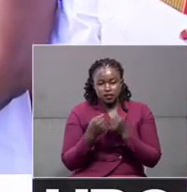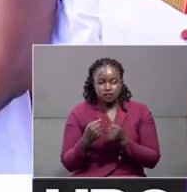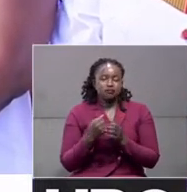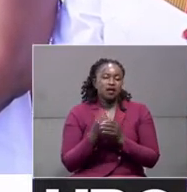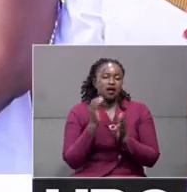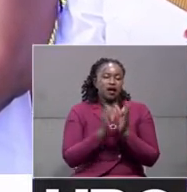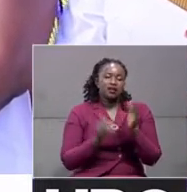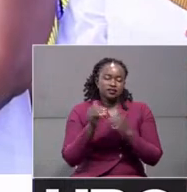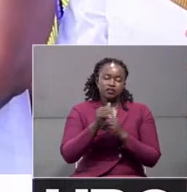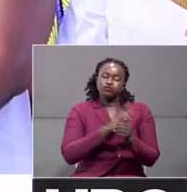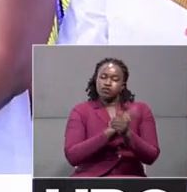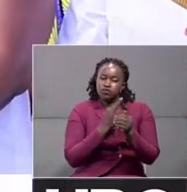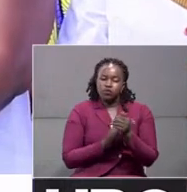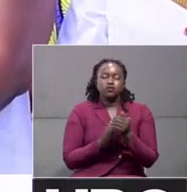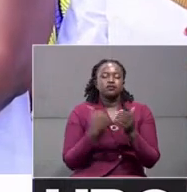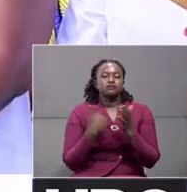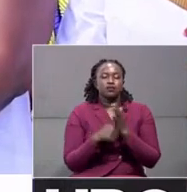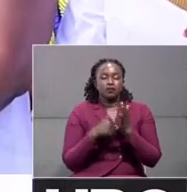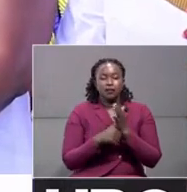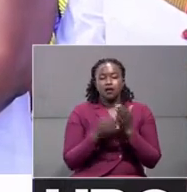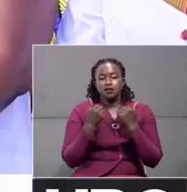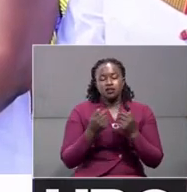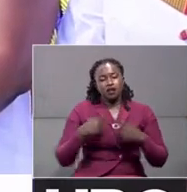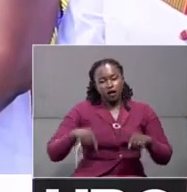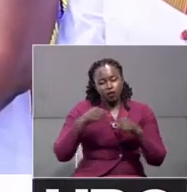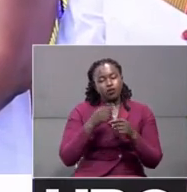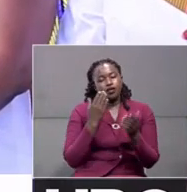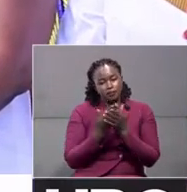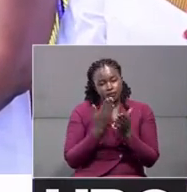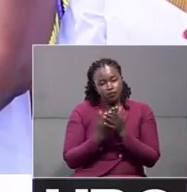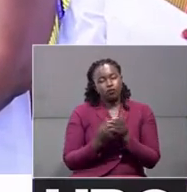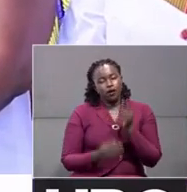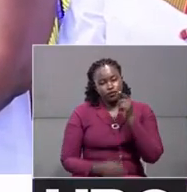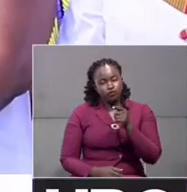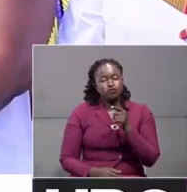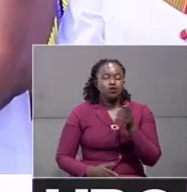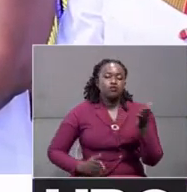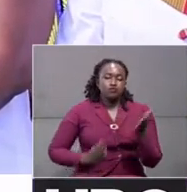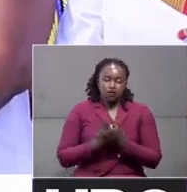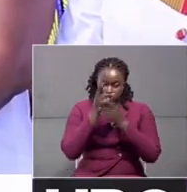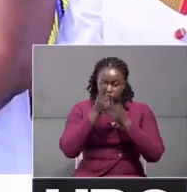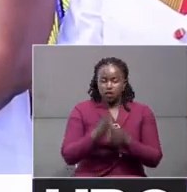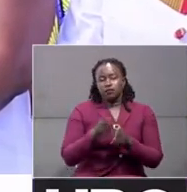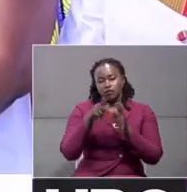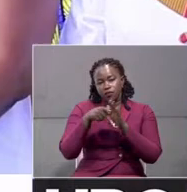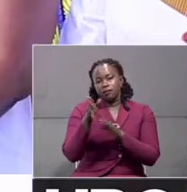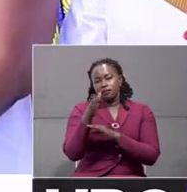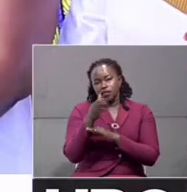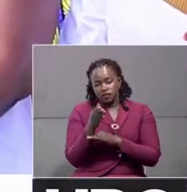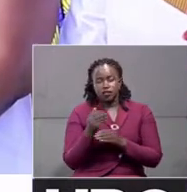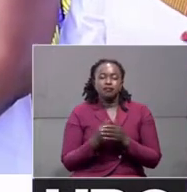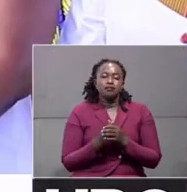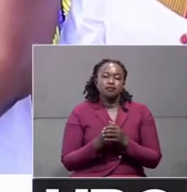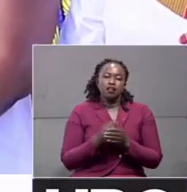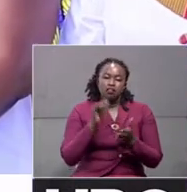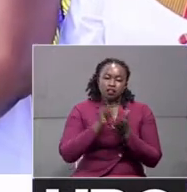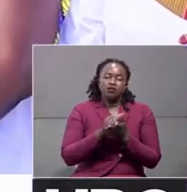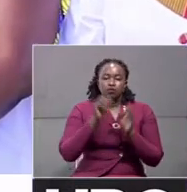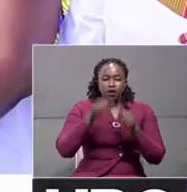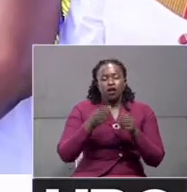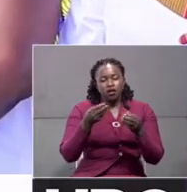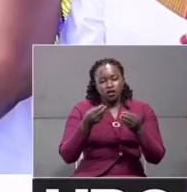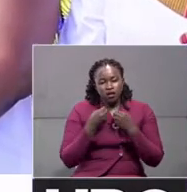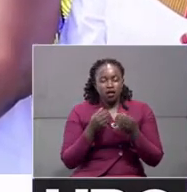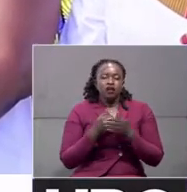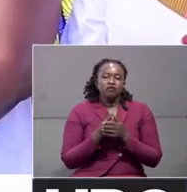access to resources. So we therefore implore you, Right Honorable Prime Minister, that you can give us a sum